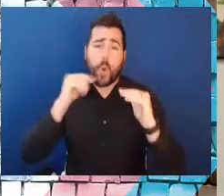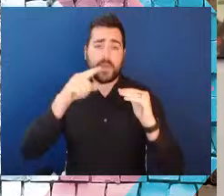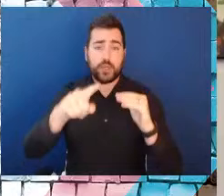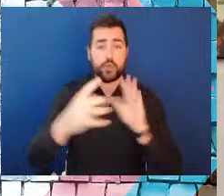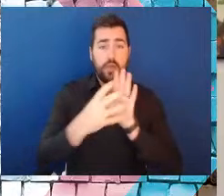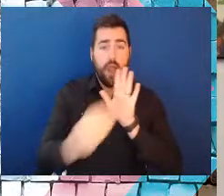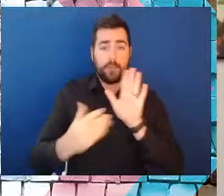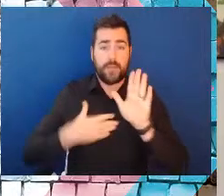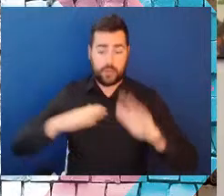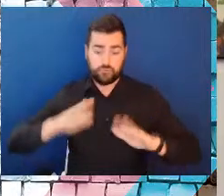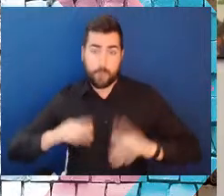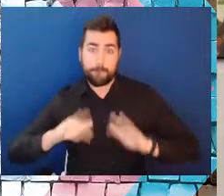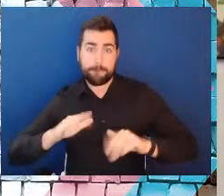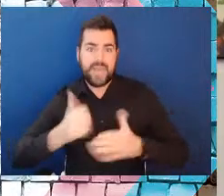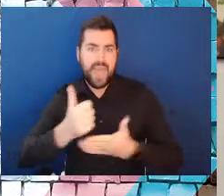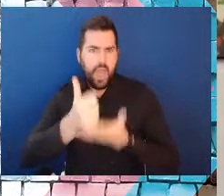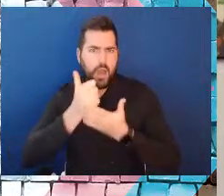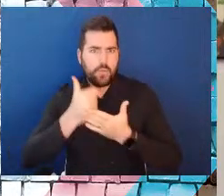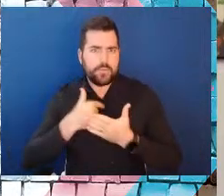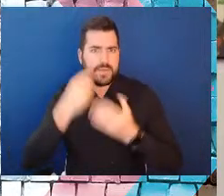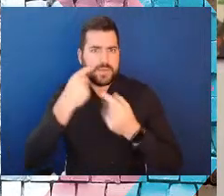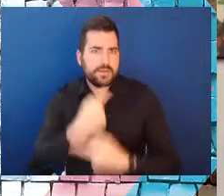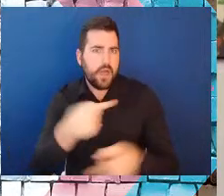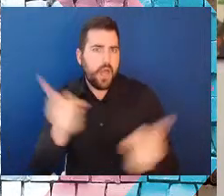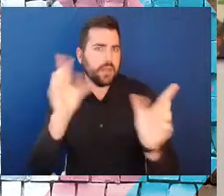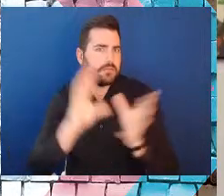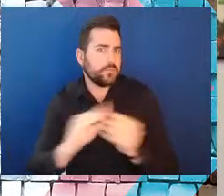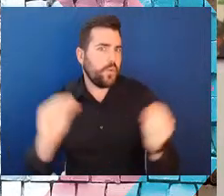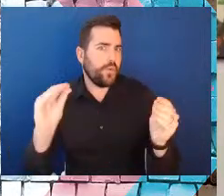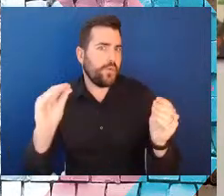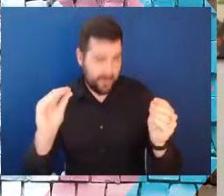this story. And so we're gonna start with a simple rhythm.